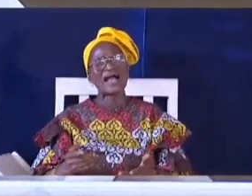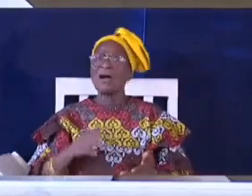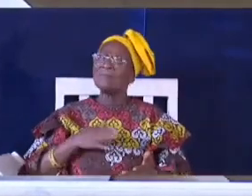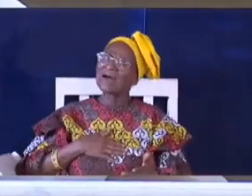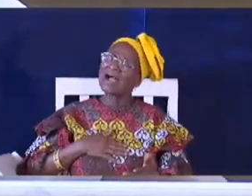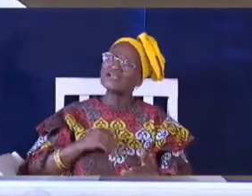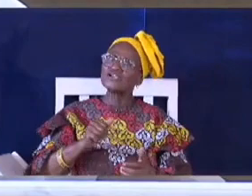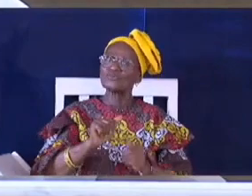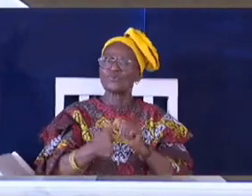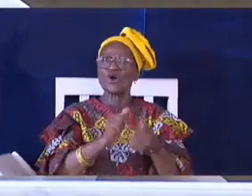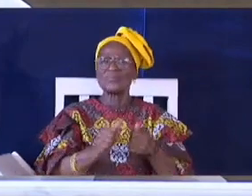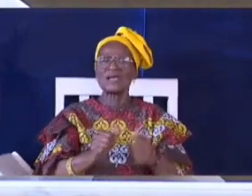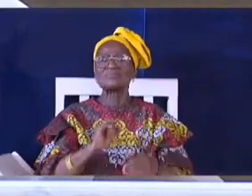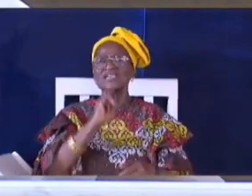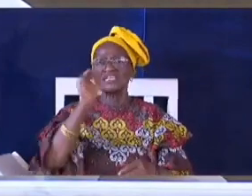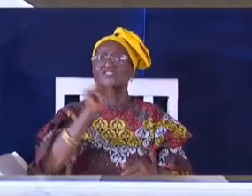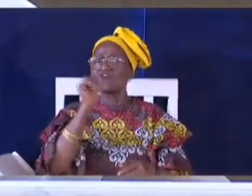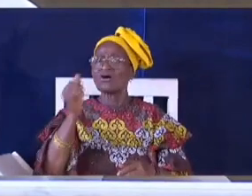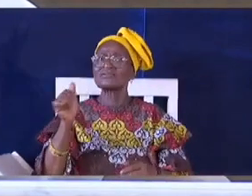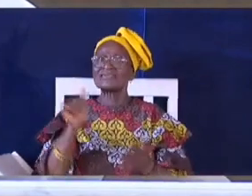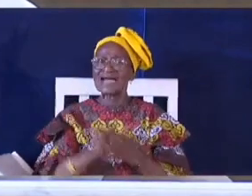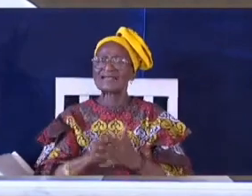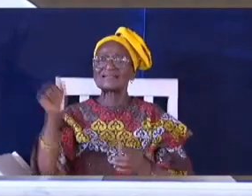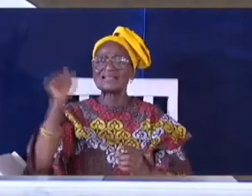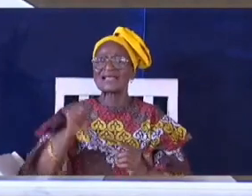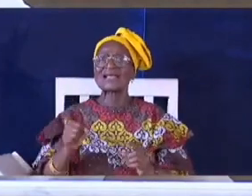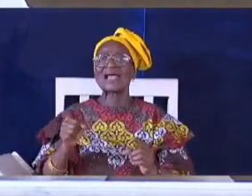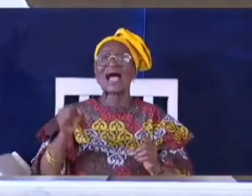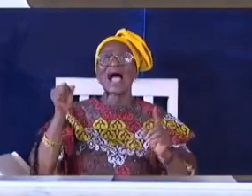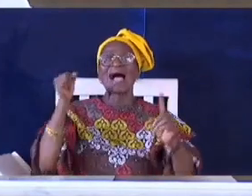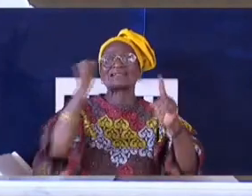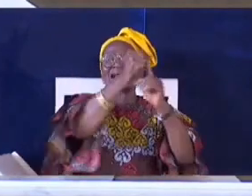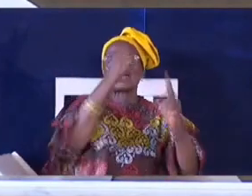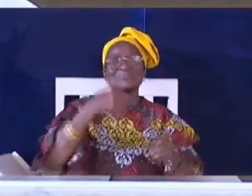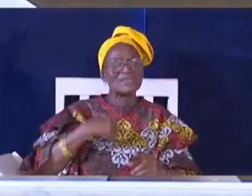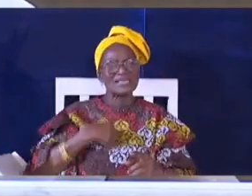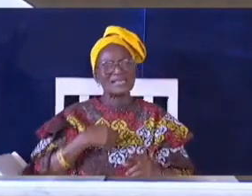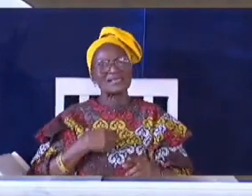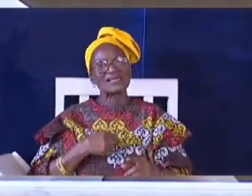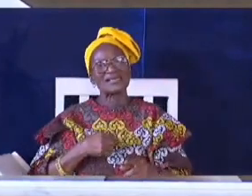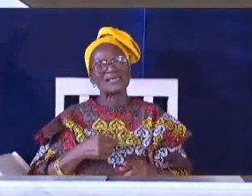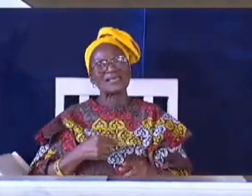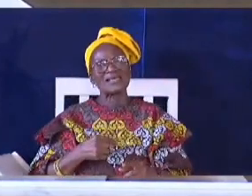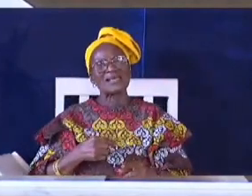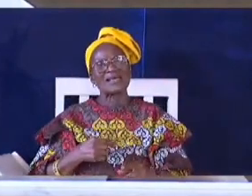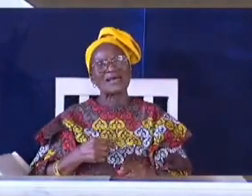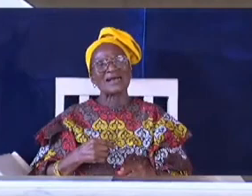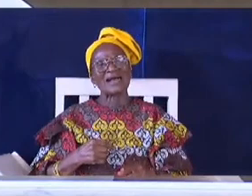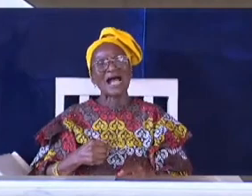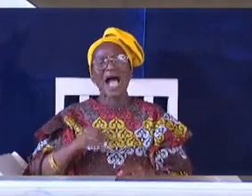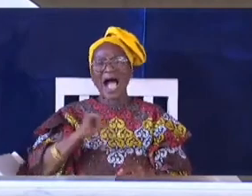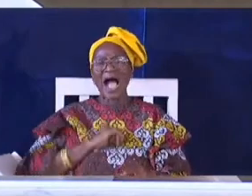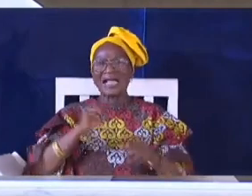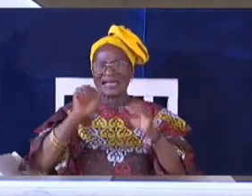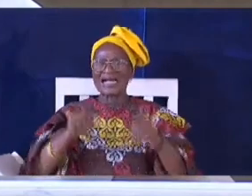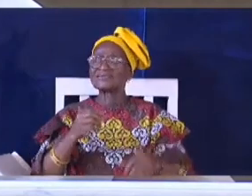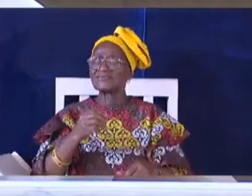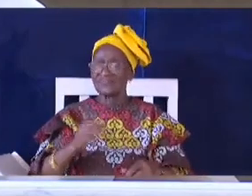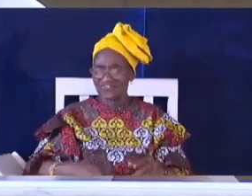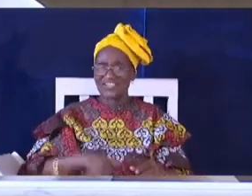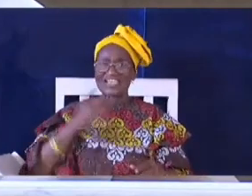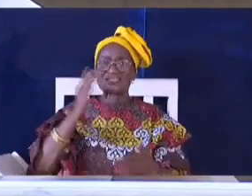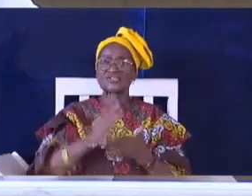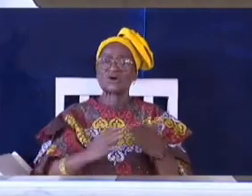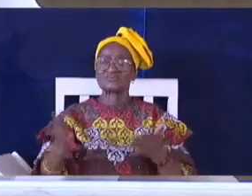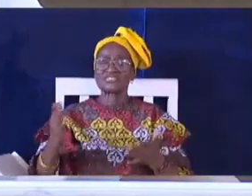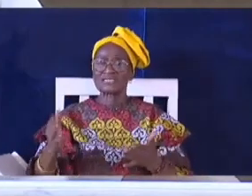attacking me. My problem is even already inside. I can feel something moving in my body.